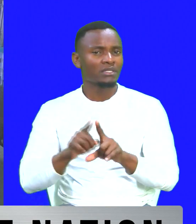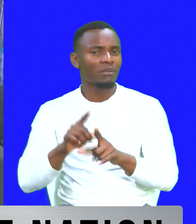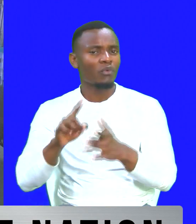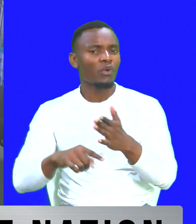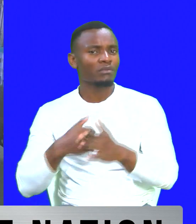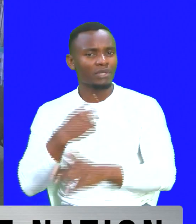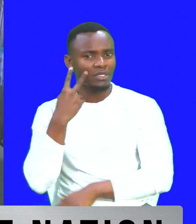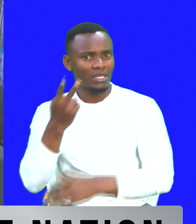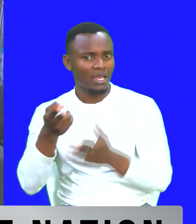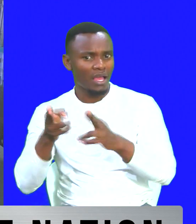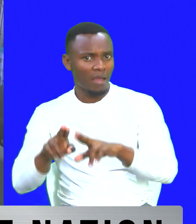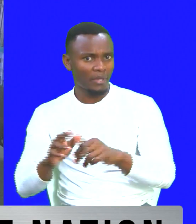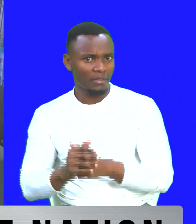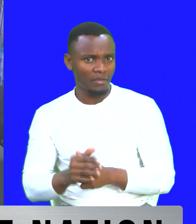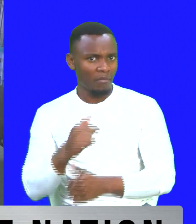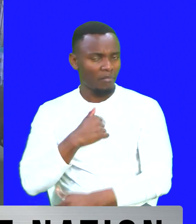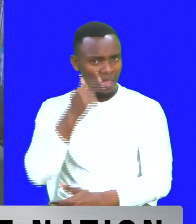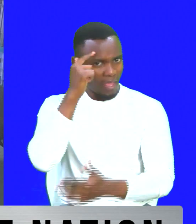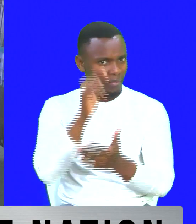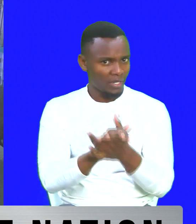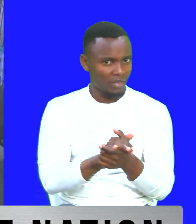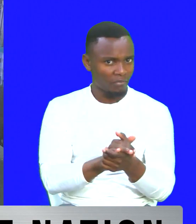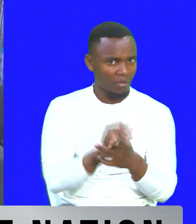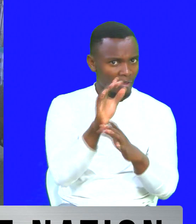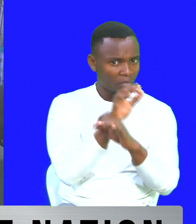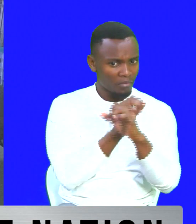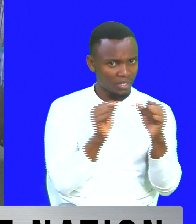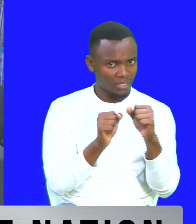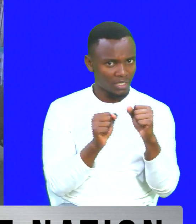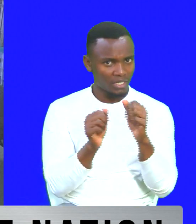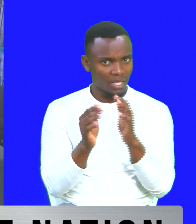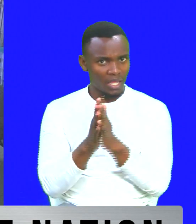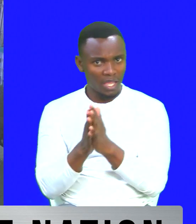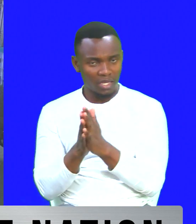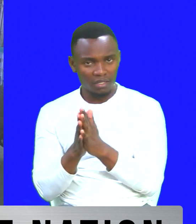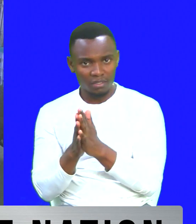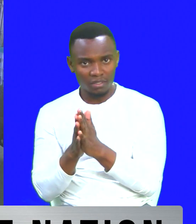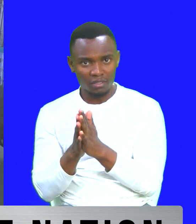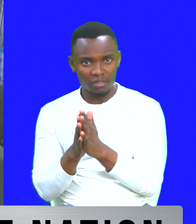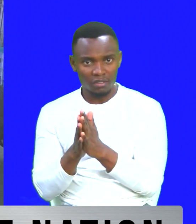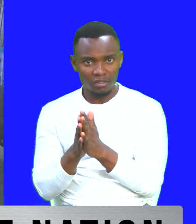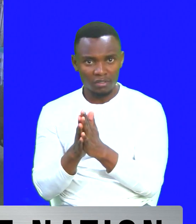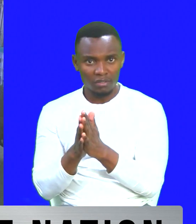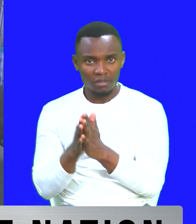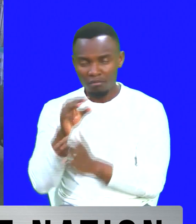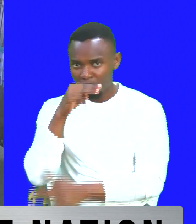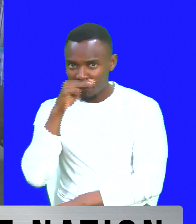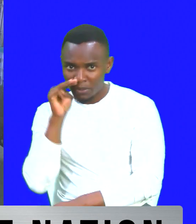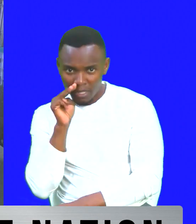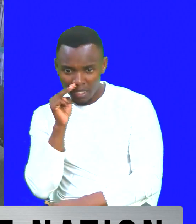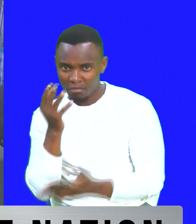seeing something cooking between the head of state number 1 and the office of the prime